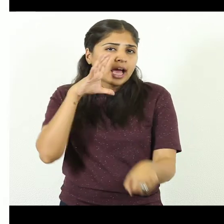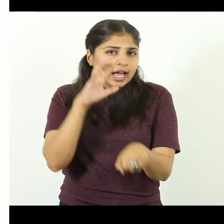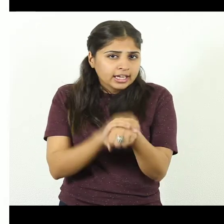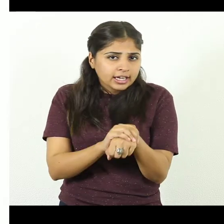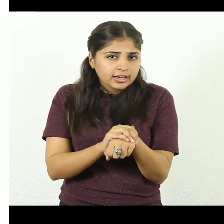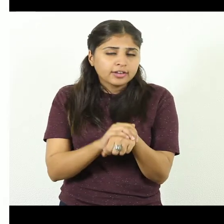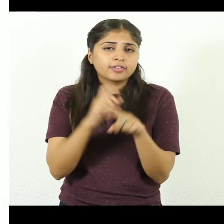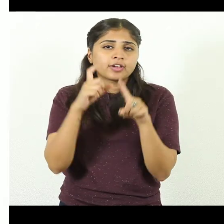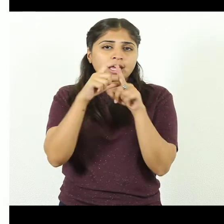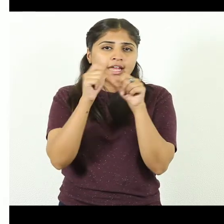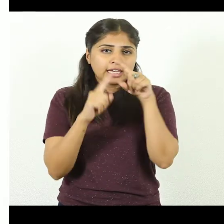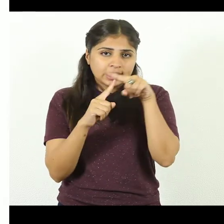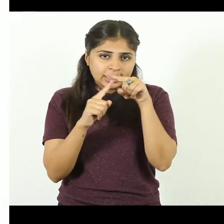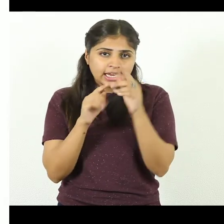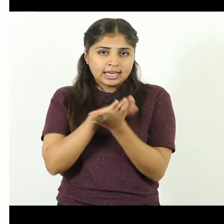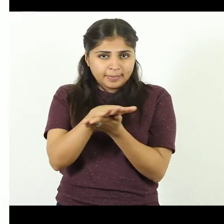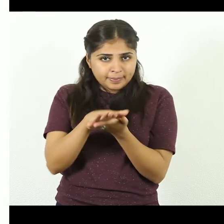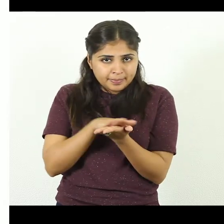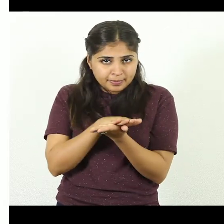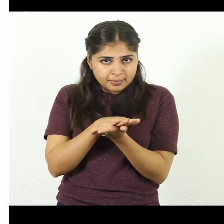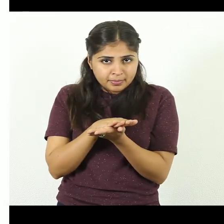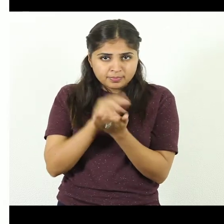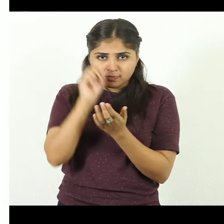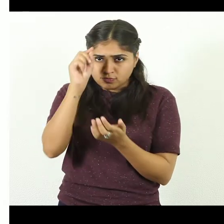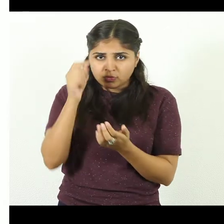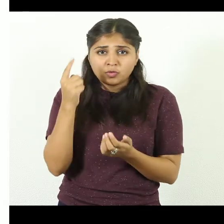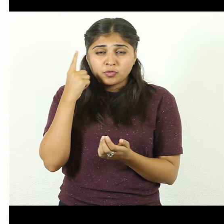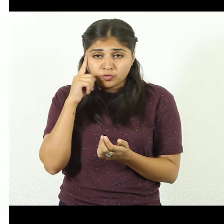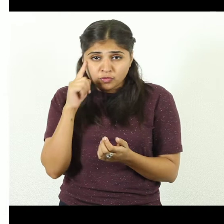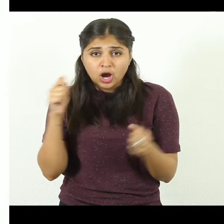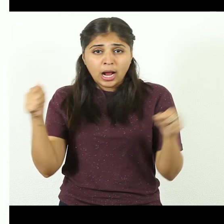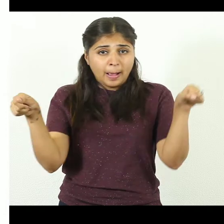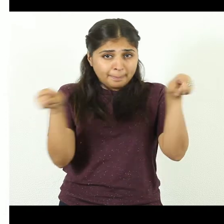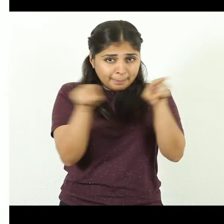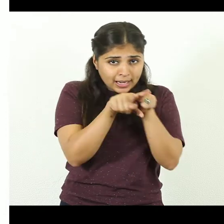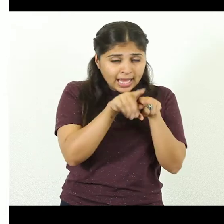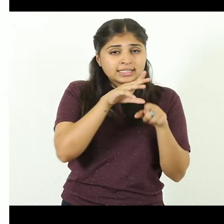and objects in scope for compliance and security projects.